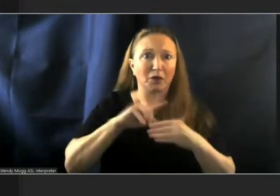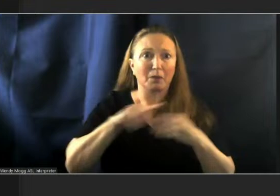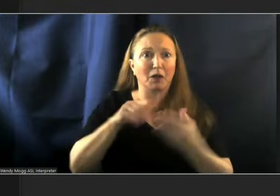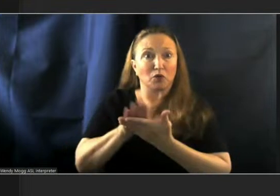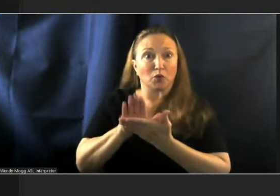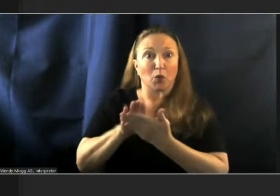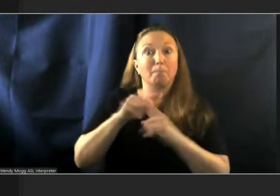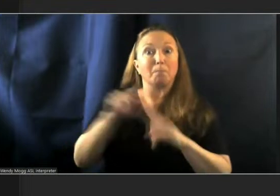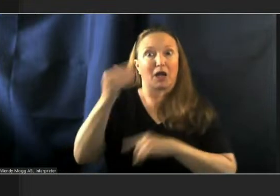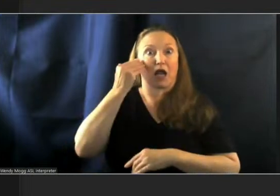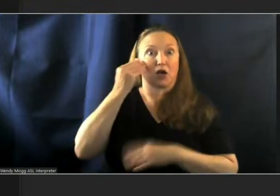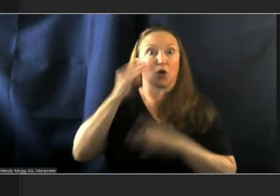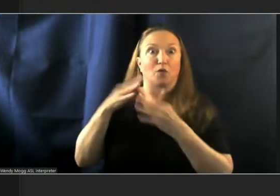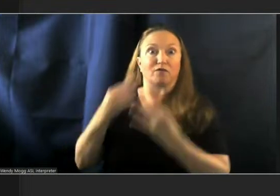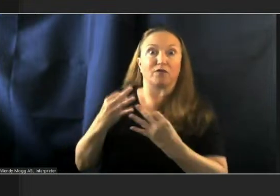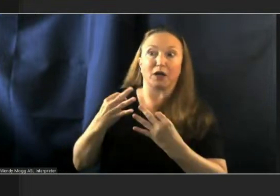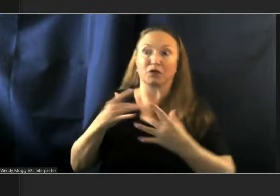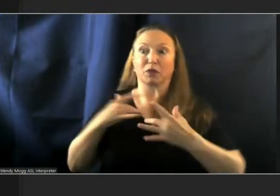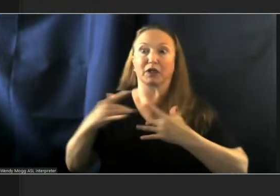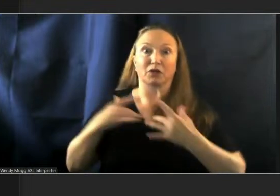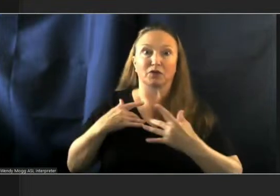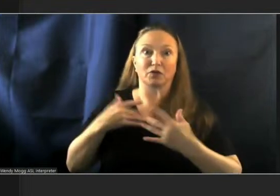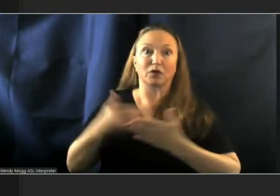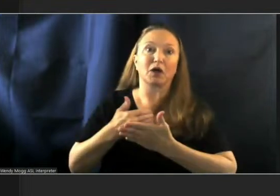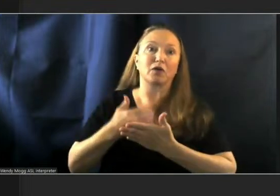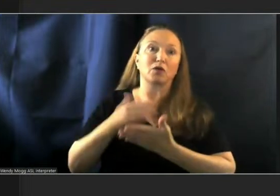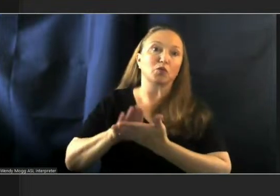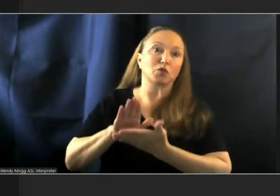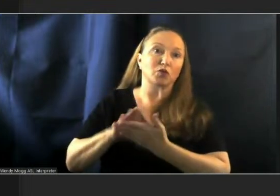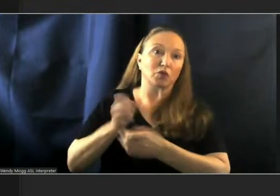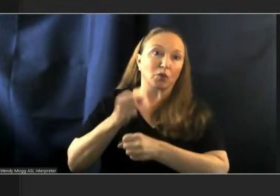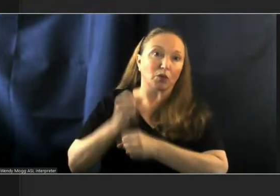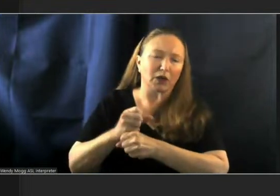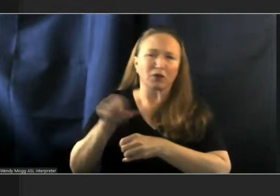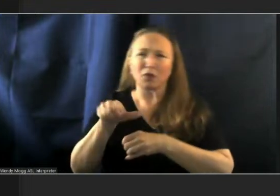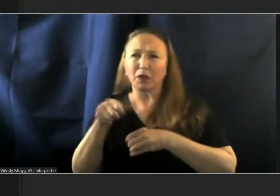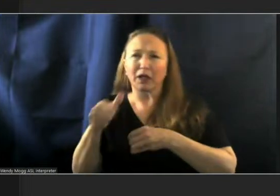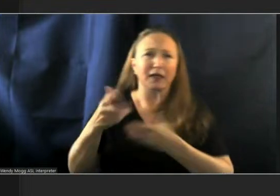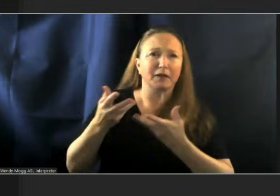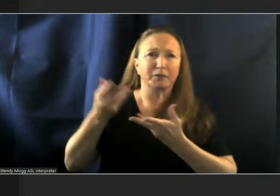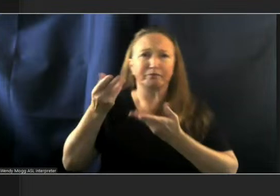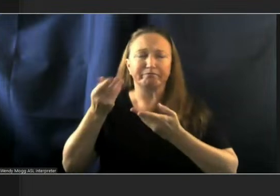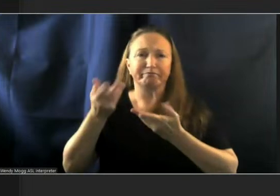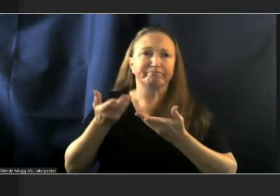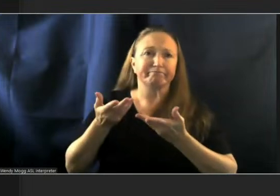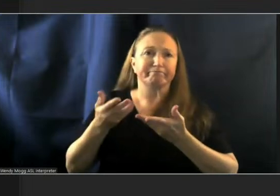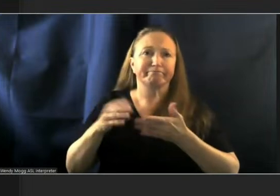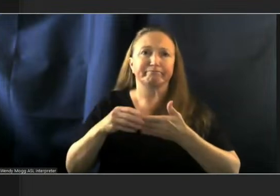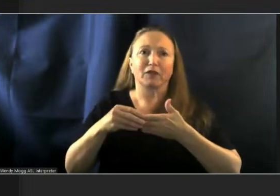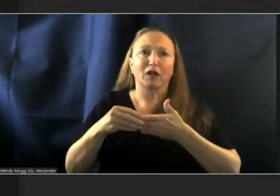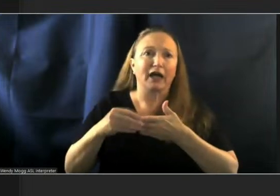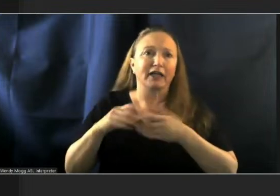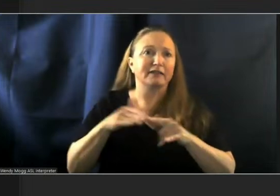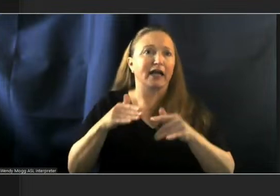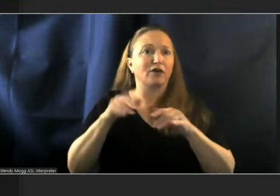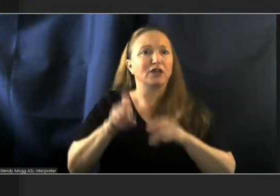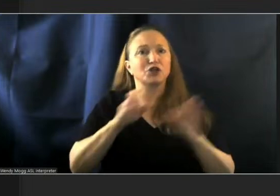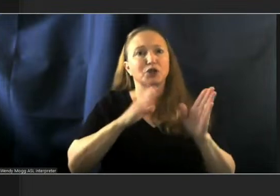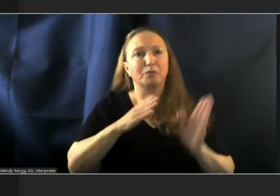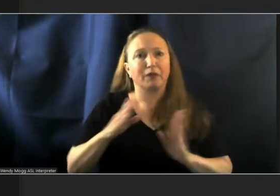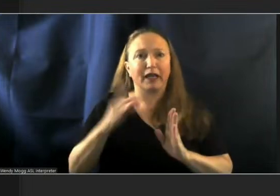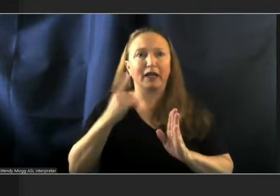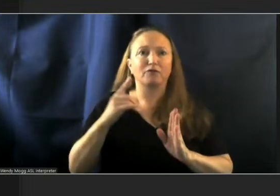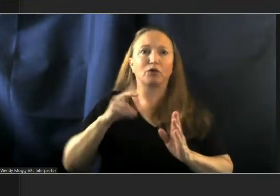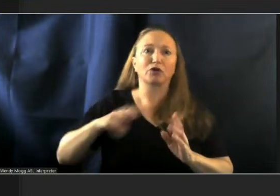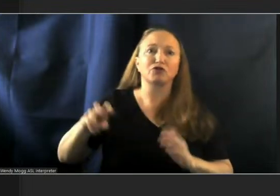families are concerned about a new school year and just any guidance on how they should be planning travel and planning for the new year